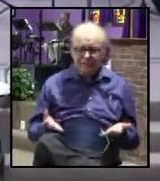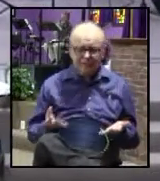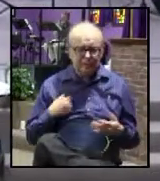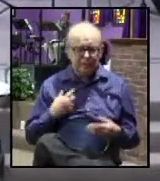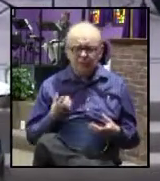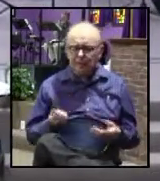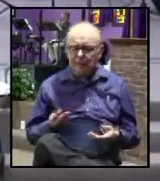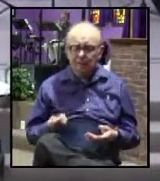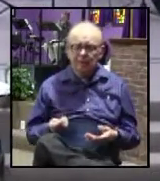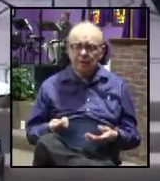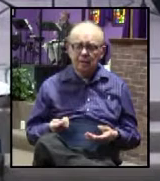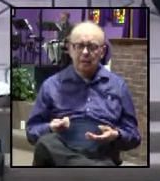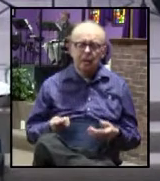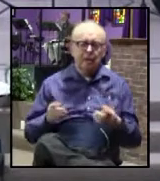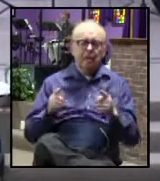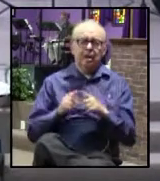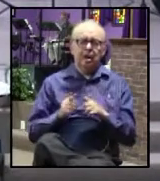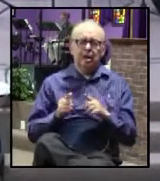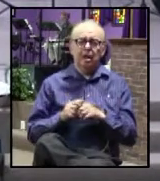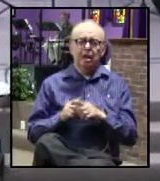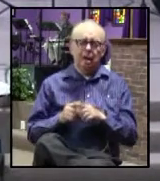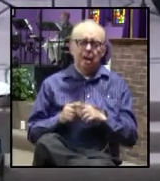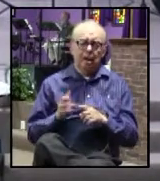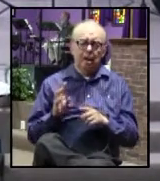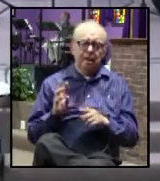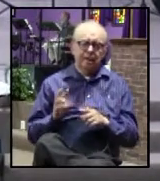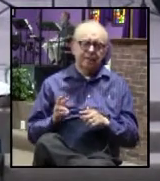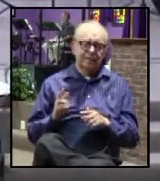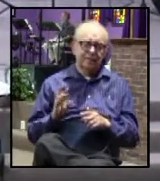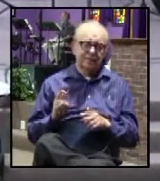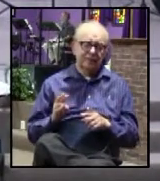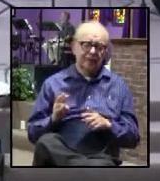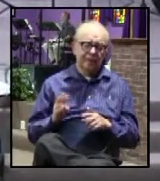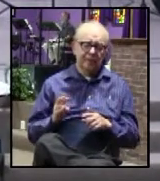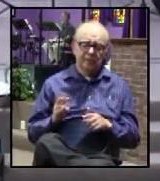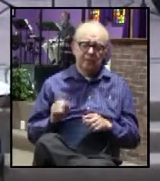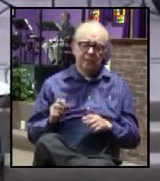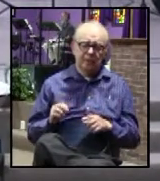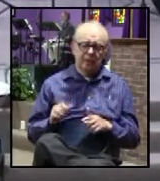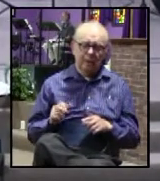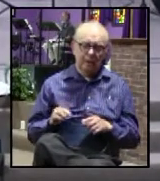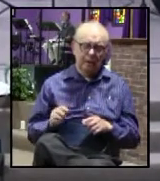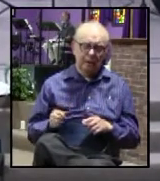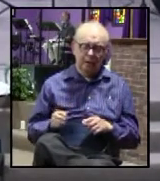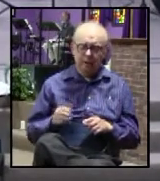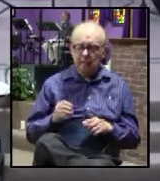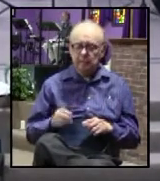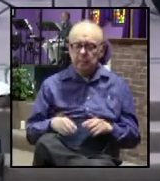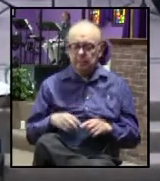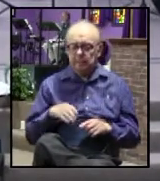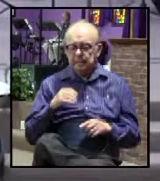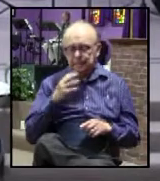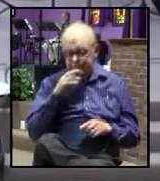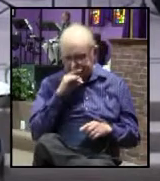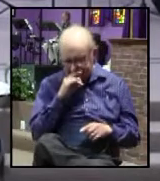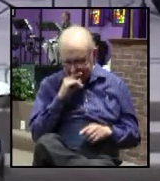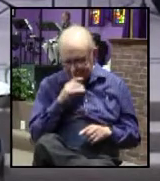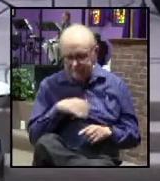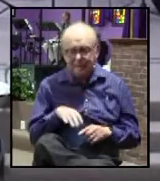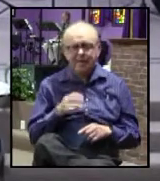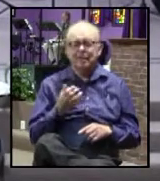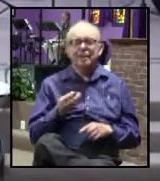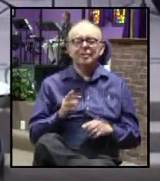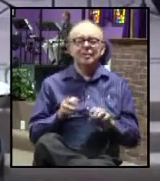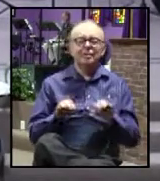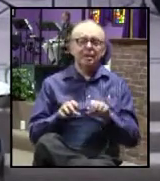is. And so it's like 6th, 7th inning. People are riled up. Kids have eaten 16 hot dogs. And they're like, I want a cup